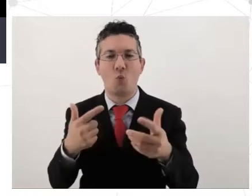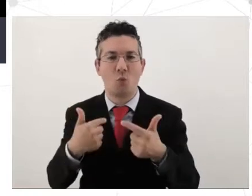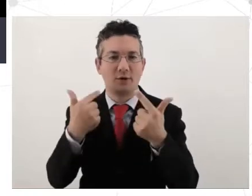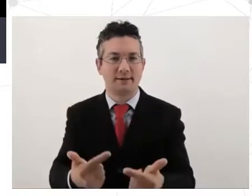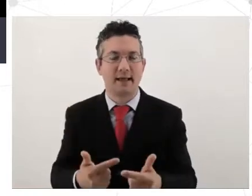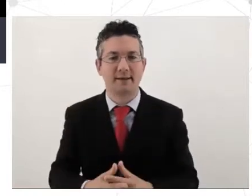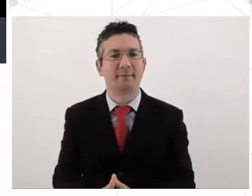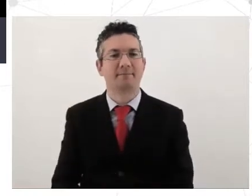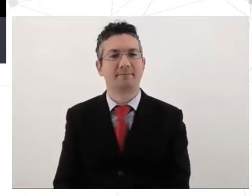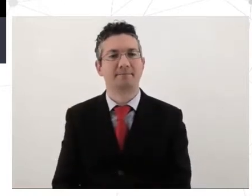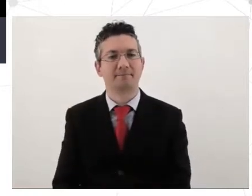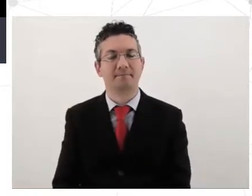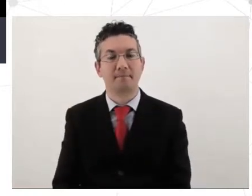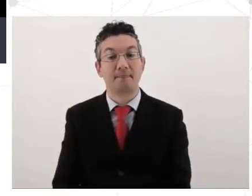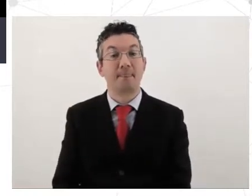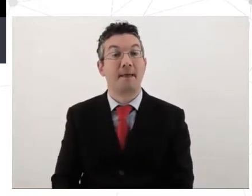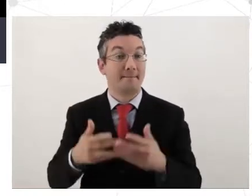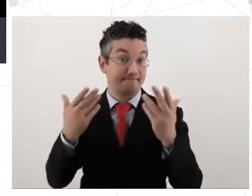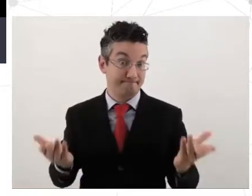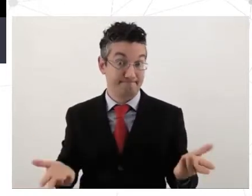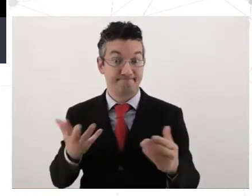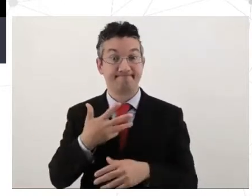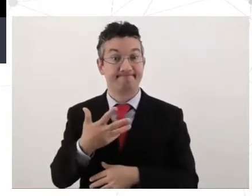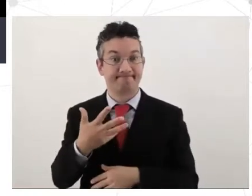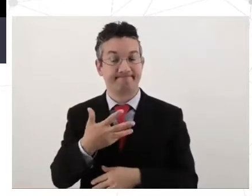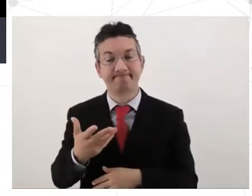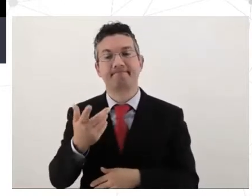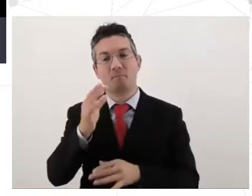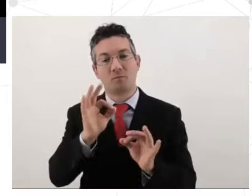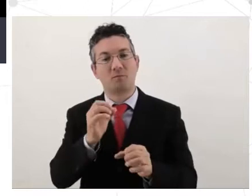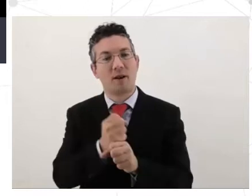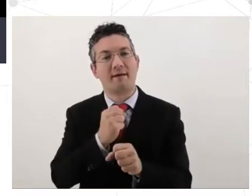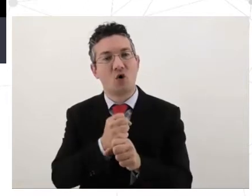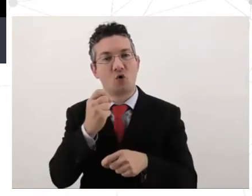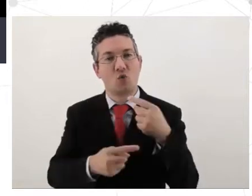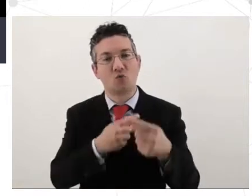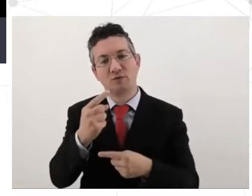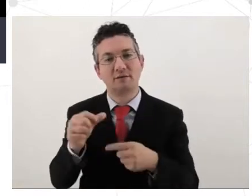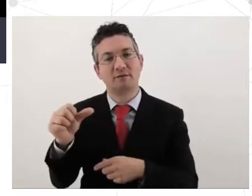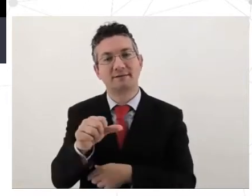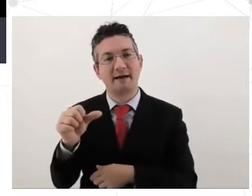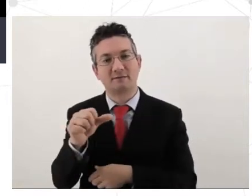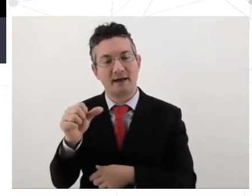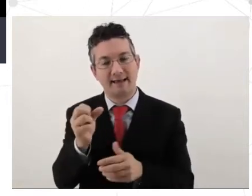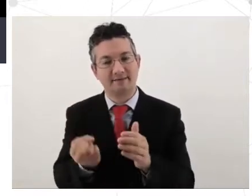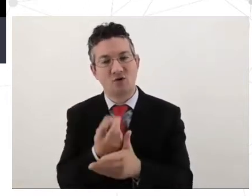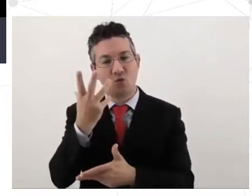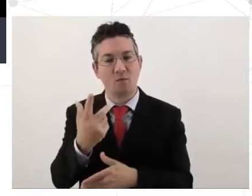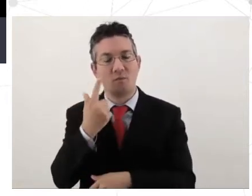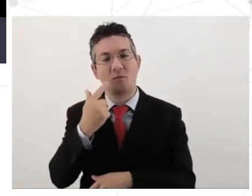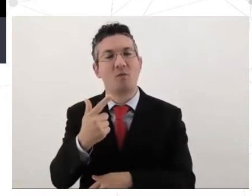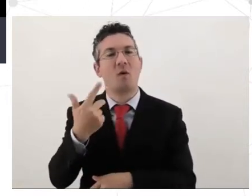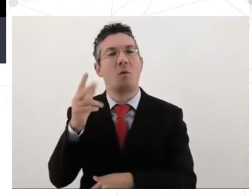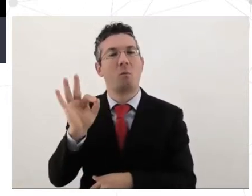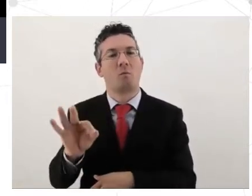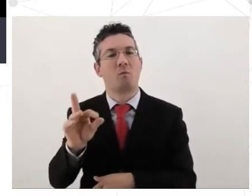though, let me just level set on what Soundscape is. Soundscape is a technology that we developed here